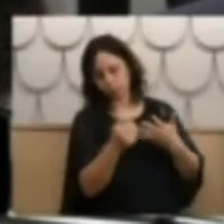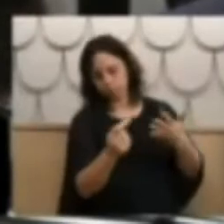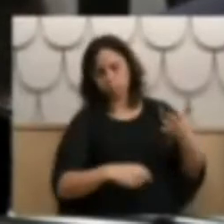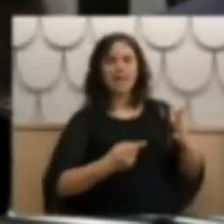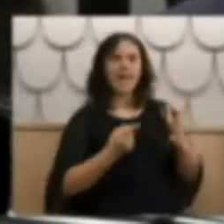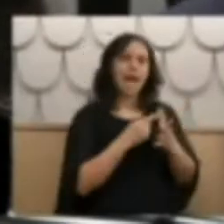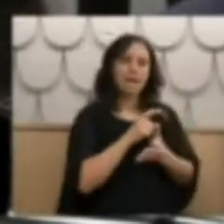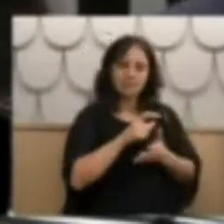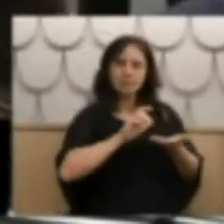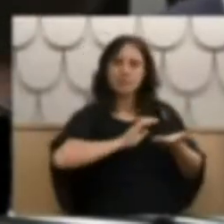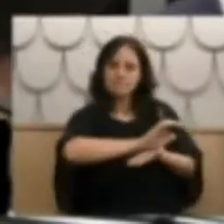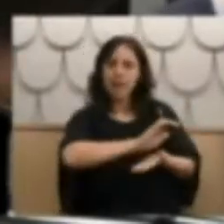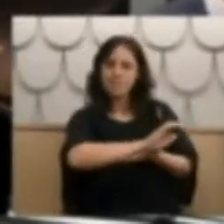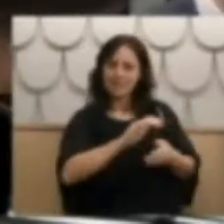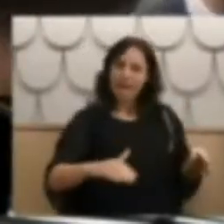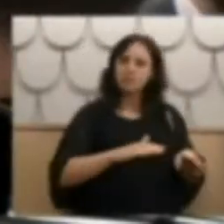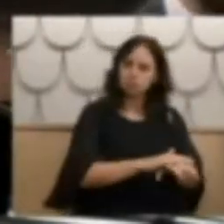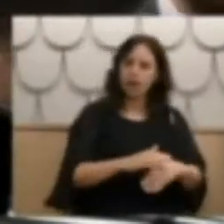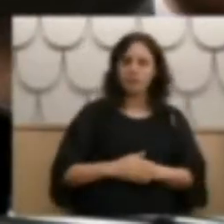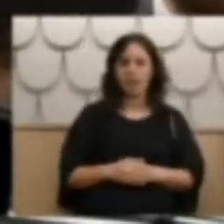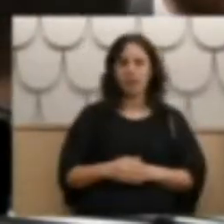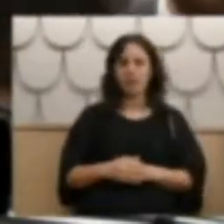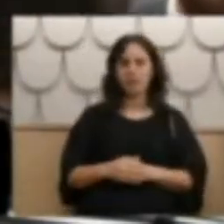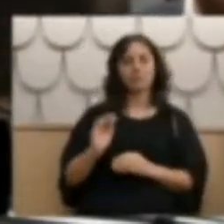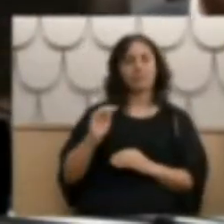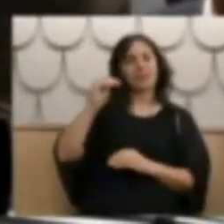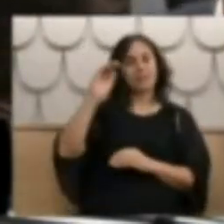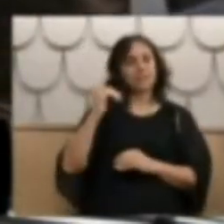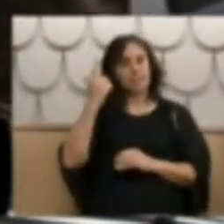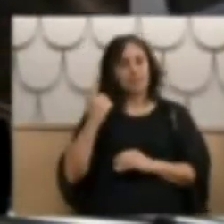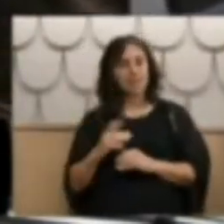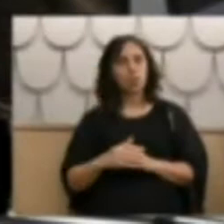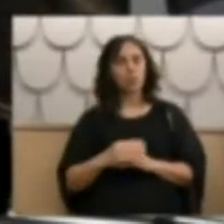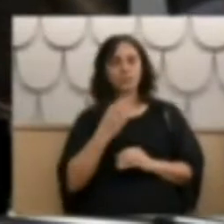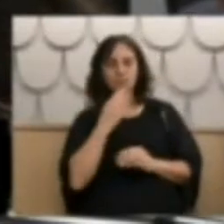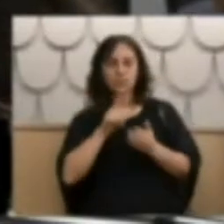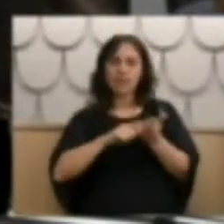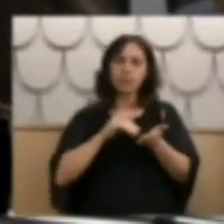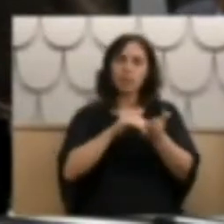ACC payments. Senior counsel undertaking legal aid earn